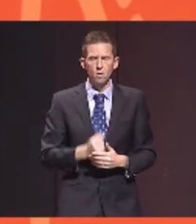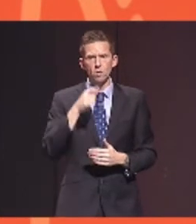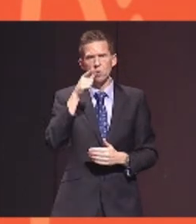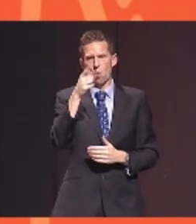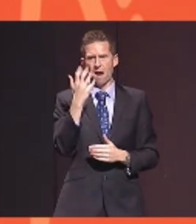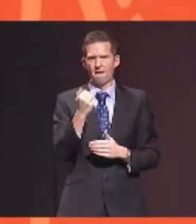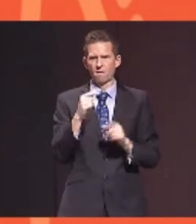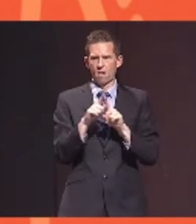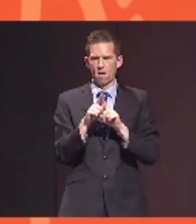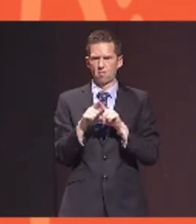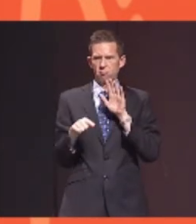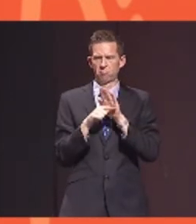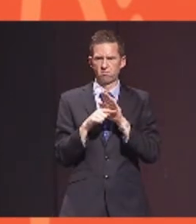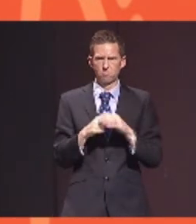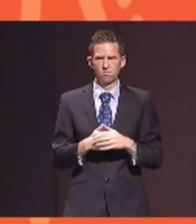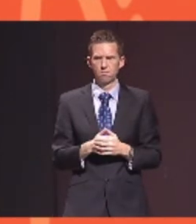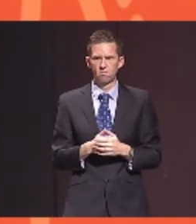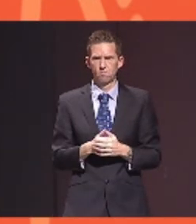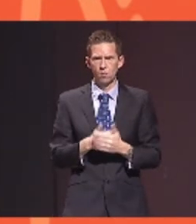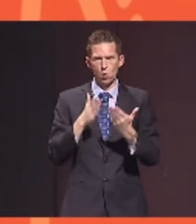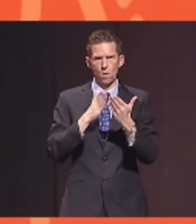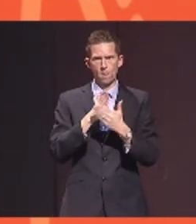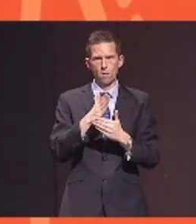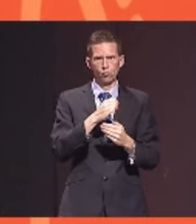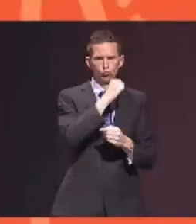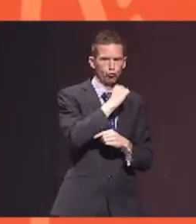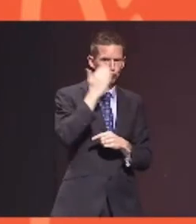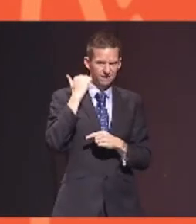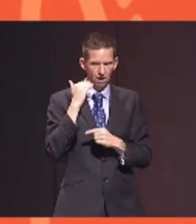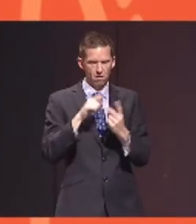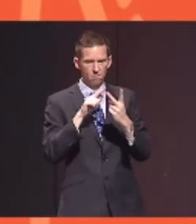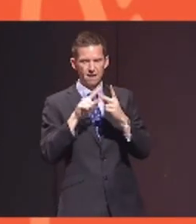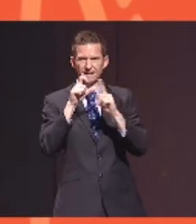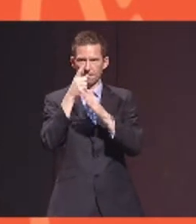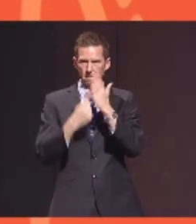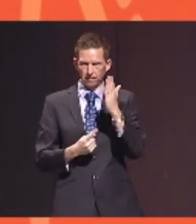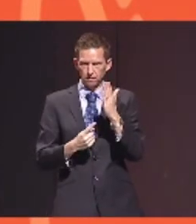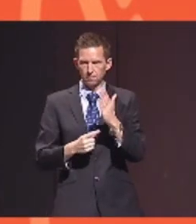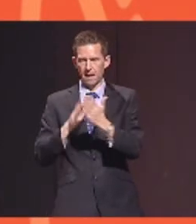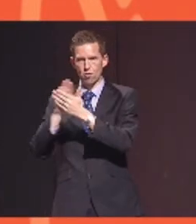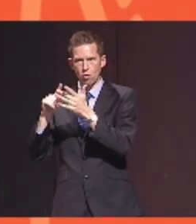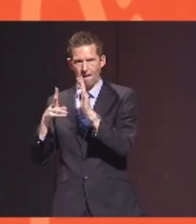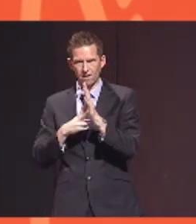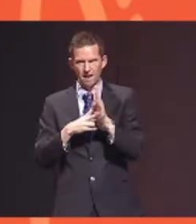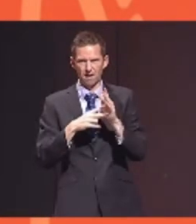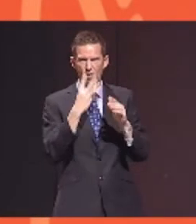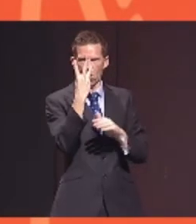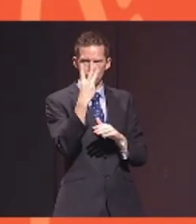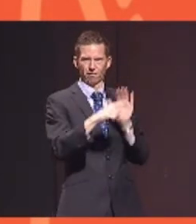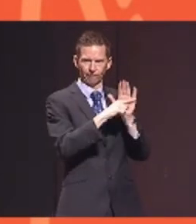the stigma due to gender, due to disability, and then due to HIV as well. high risk of